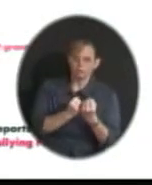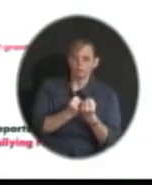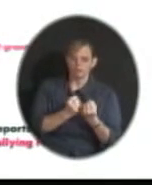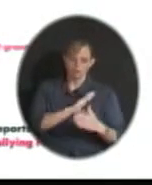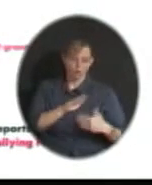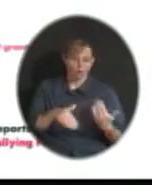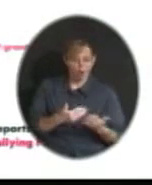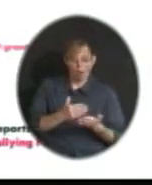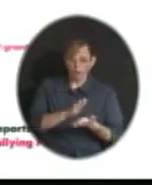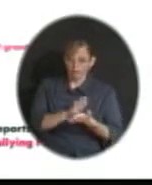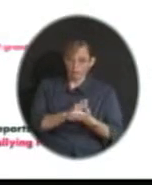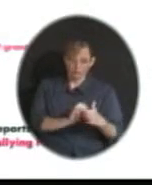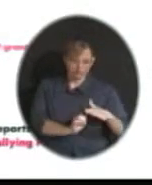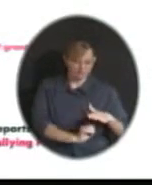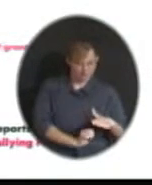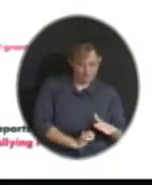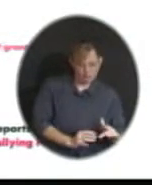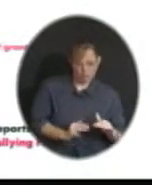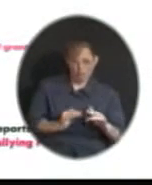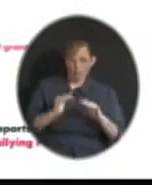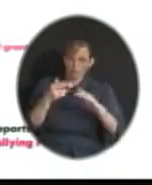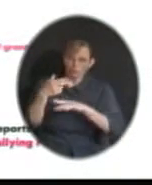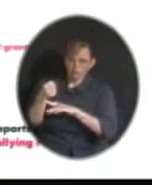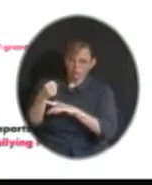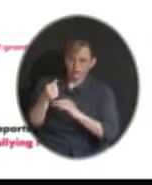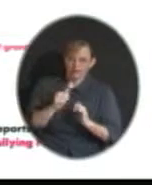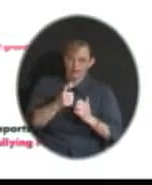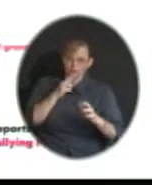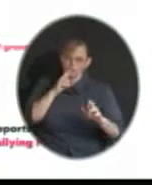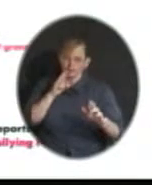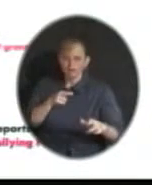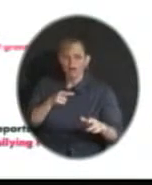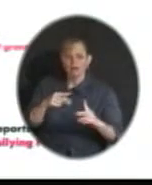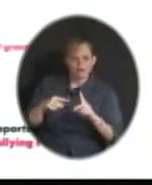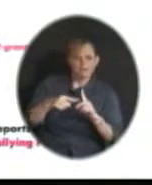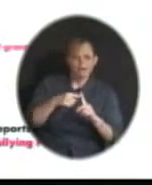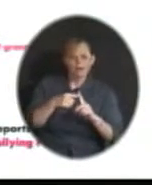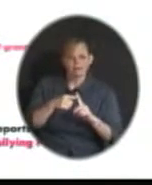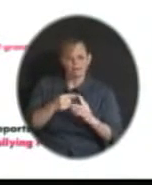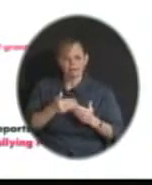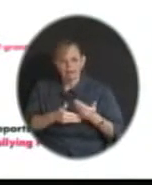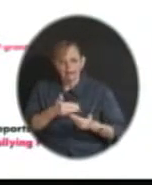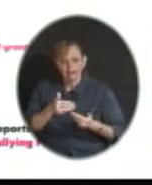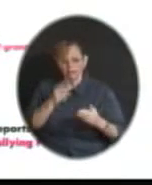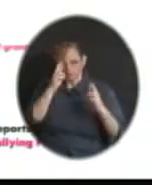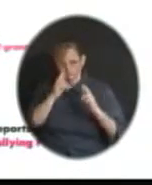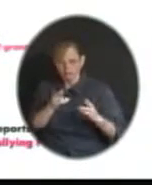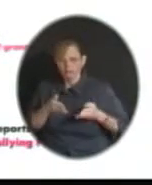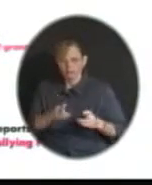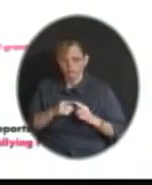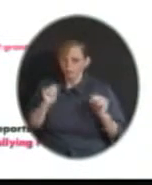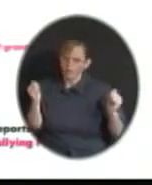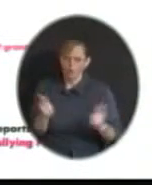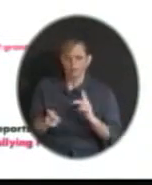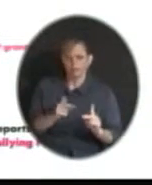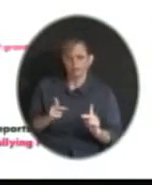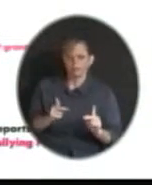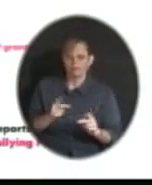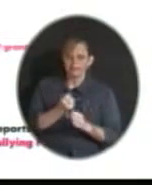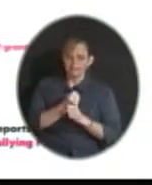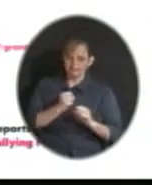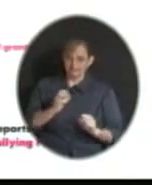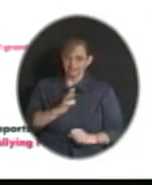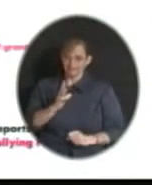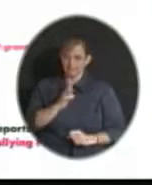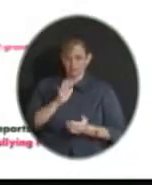high school. Again, how do we respond in a positive, respectful, kind way to all folks? Safe and Civil Schools, an initiative we